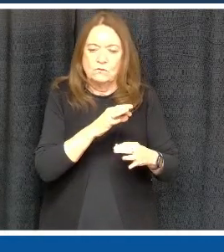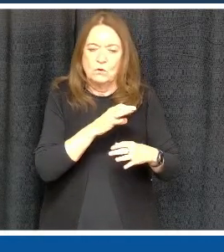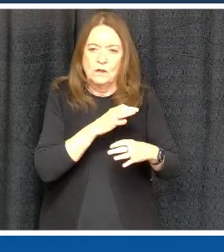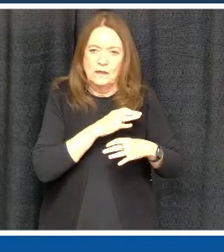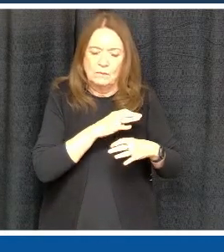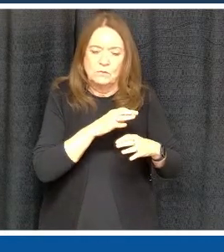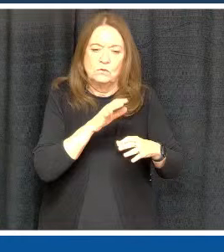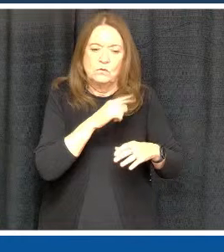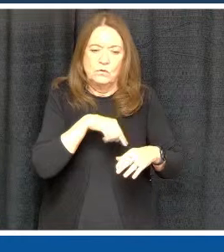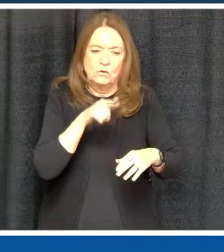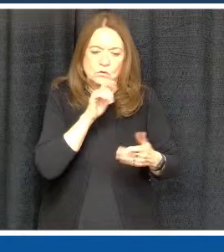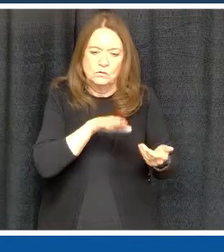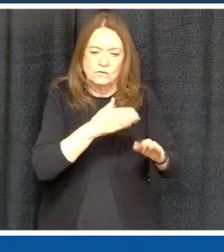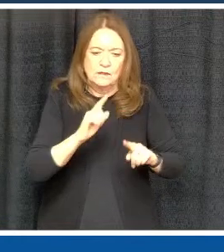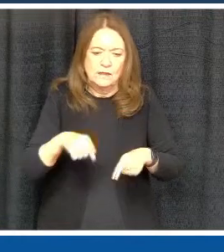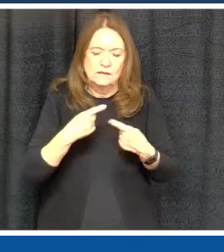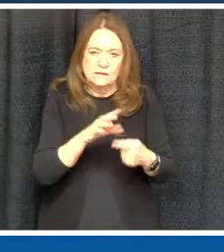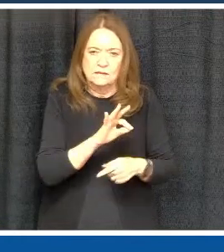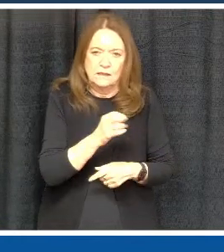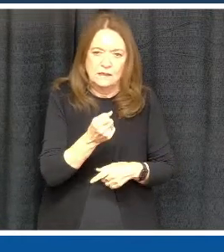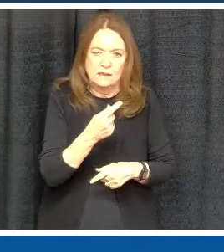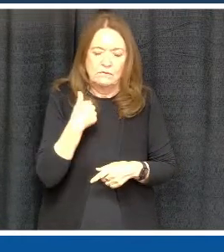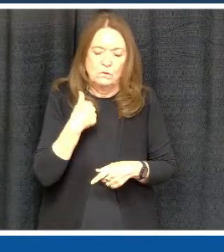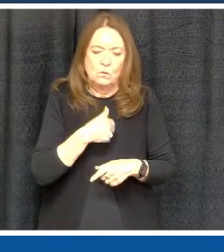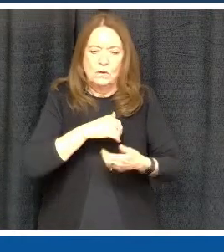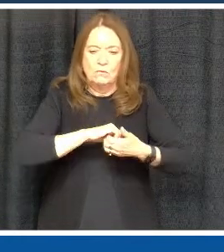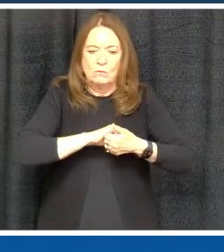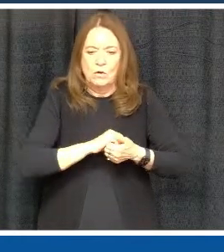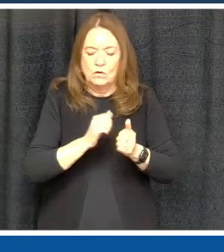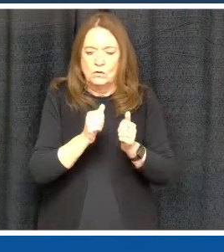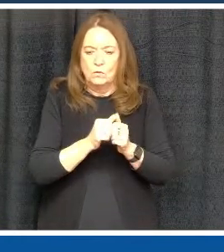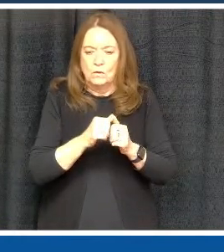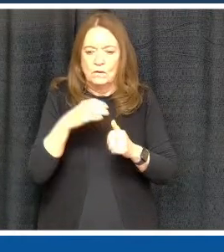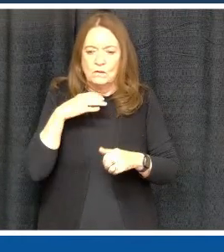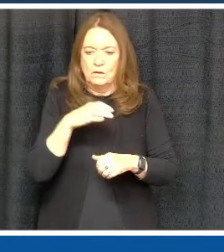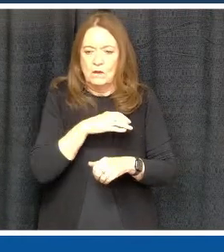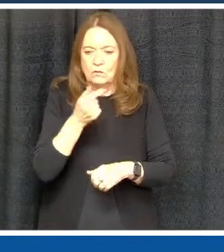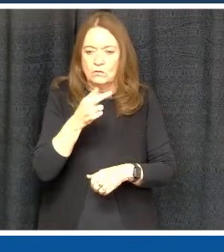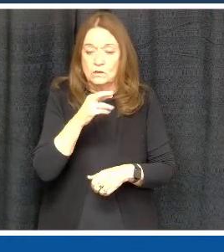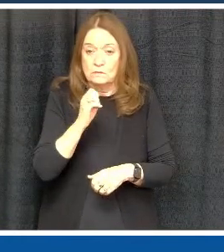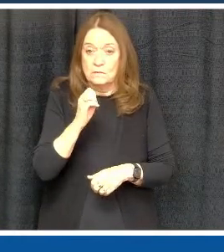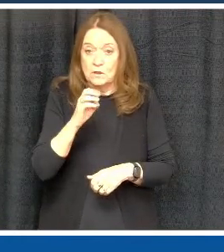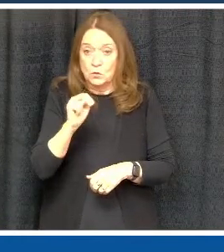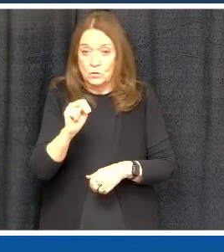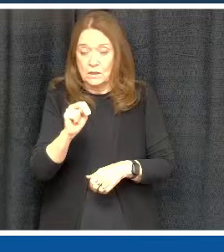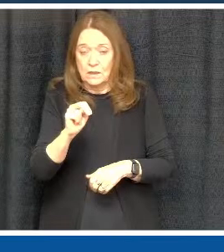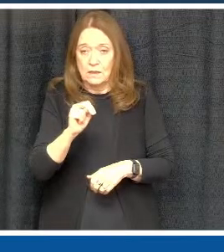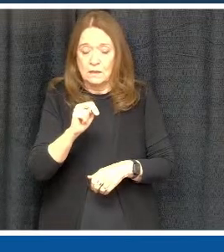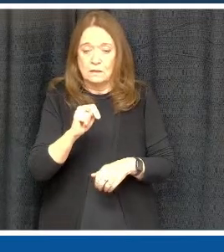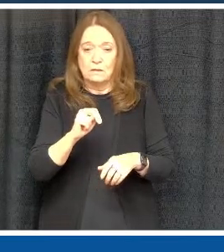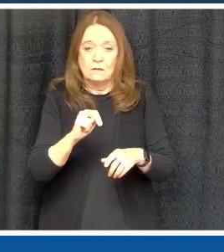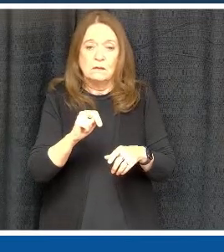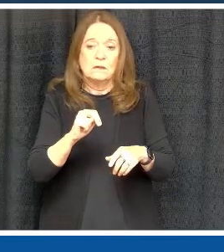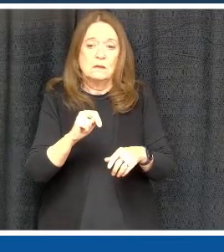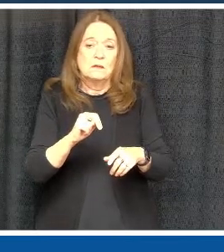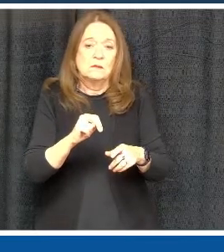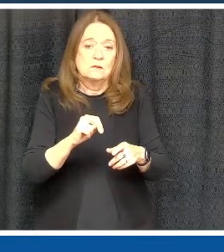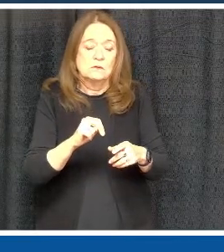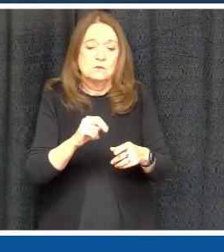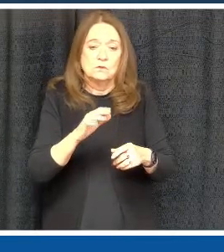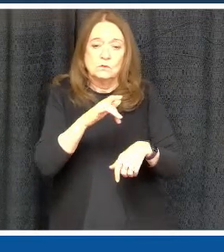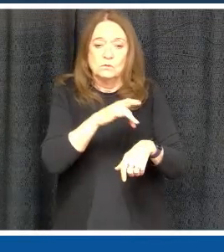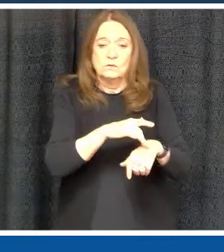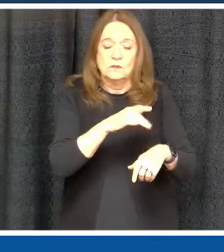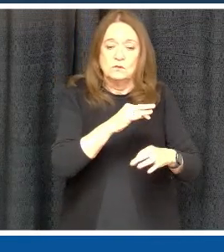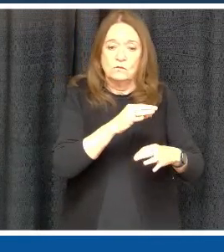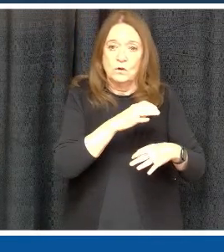since 9/11. We have partnered with Congressman Green's office as our arm to reach to Fort Campbell on the